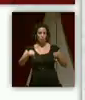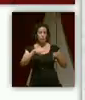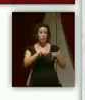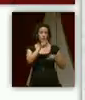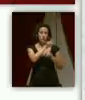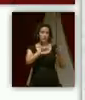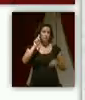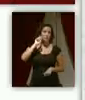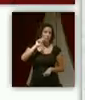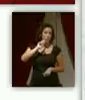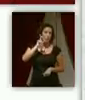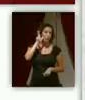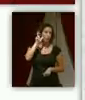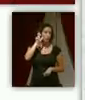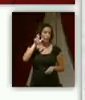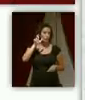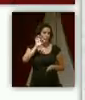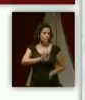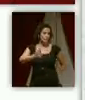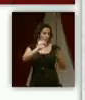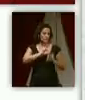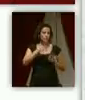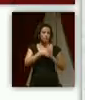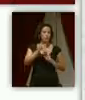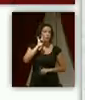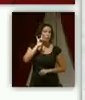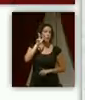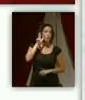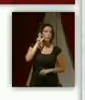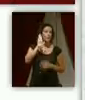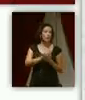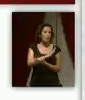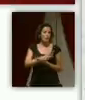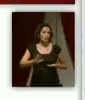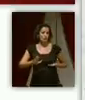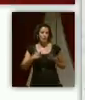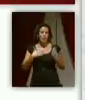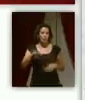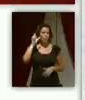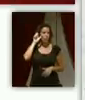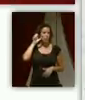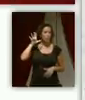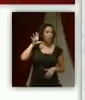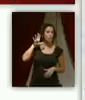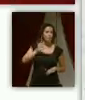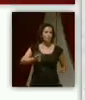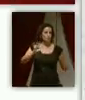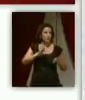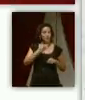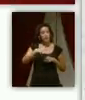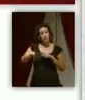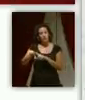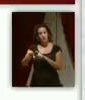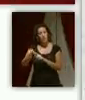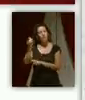impairment: those completely deaf, those with complete hearing loss, even if amplified, they can't